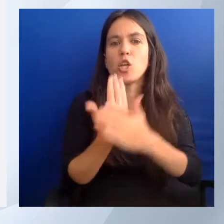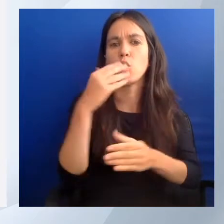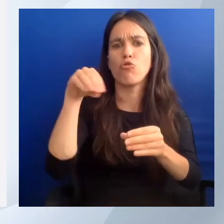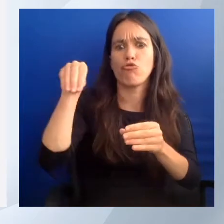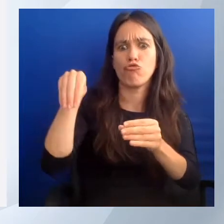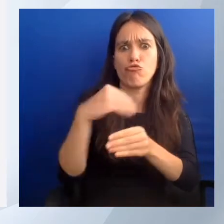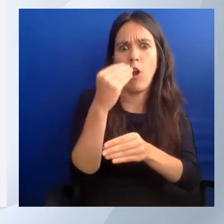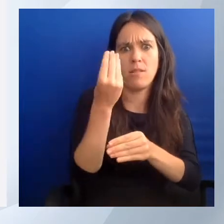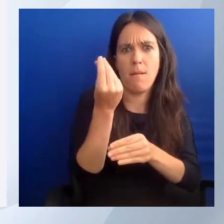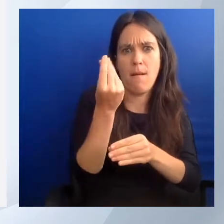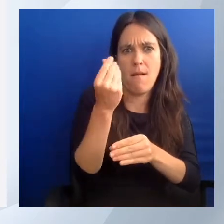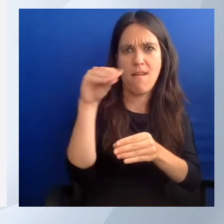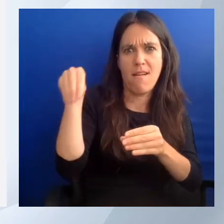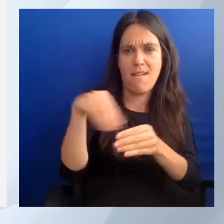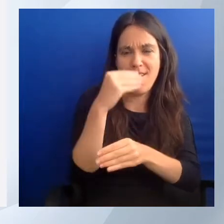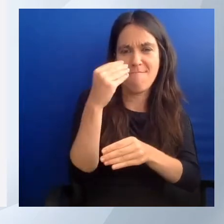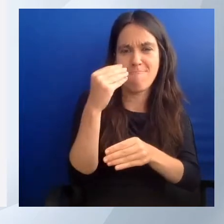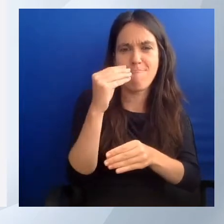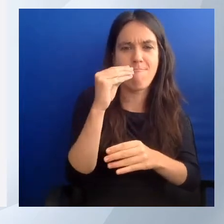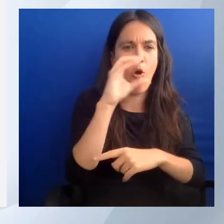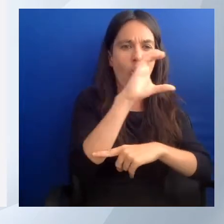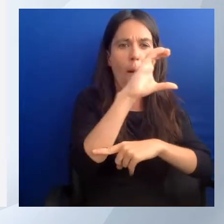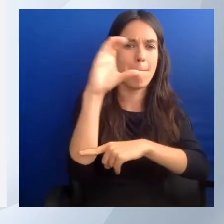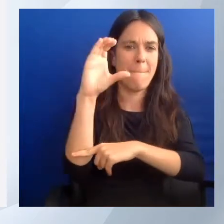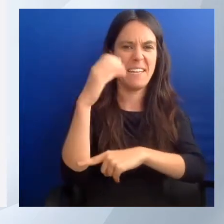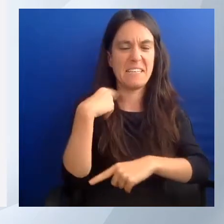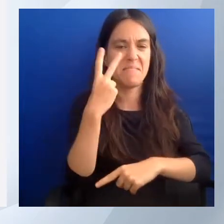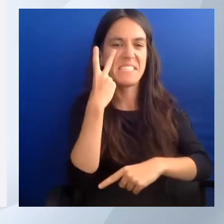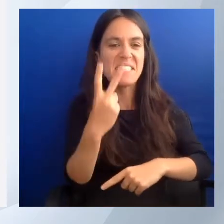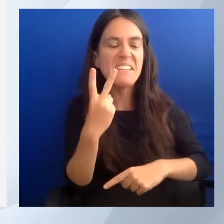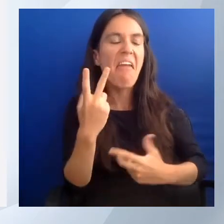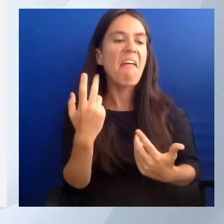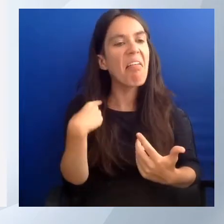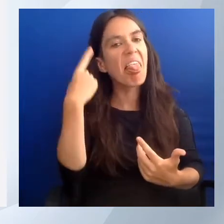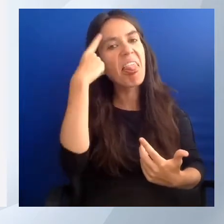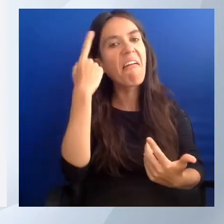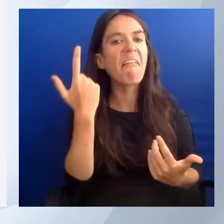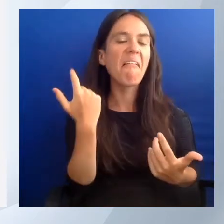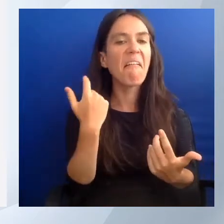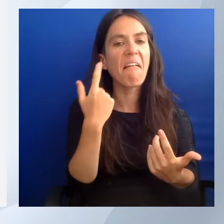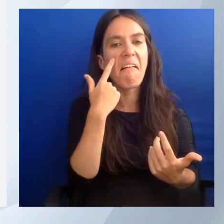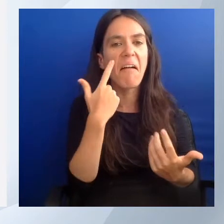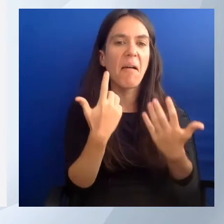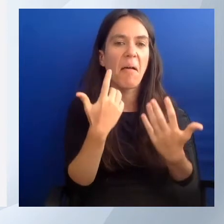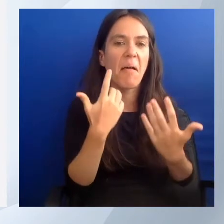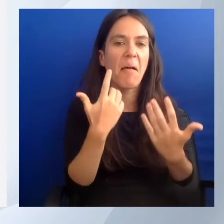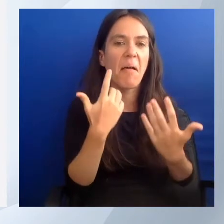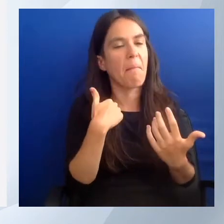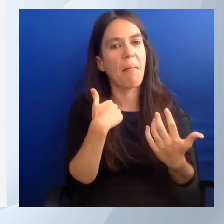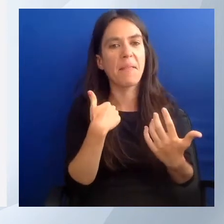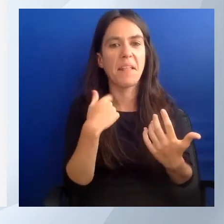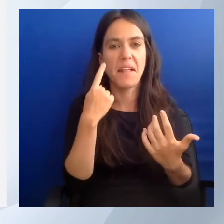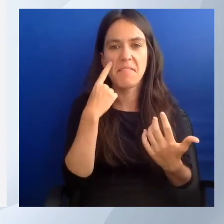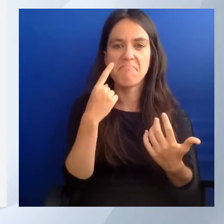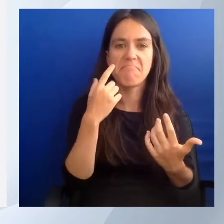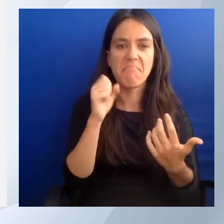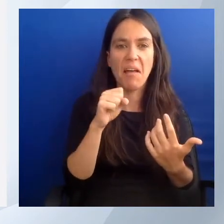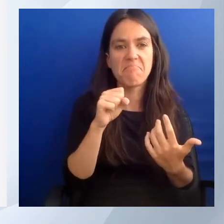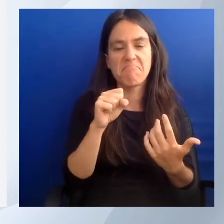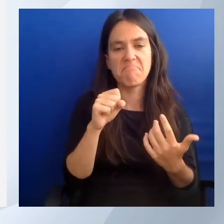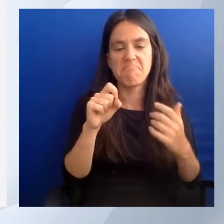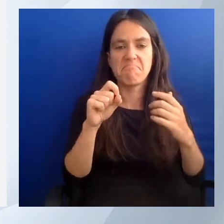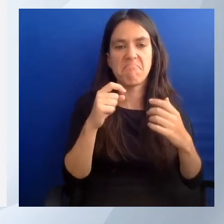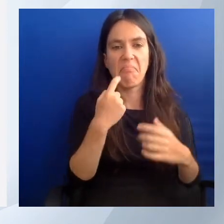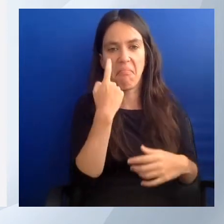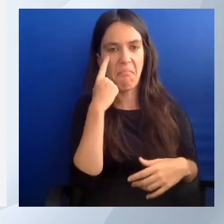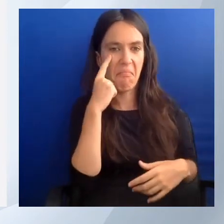on a Saturday afternoon when it was raining and didn't have time to play with my kids or do other work. Bits and Dollars. Bits and Dollars